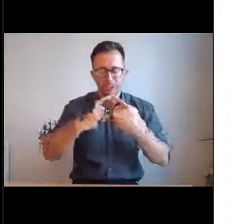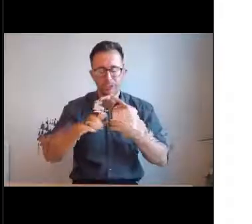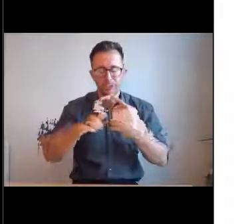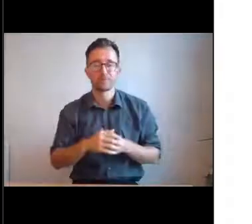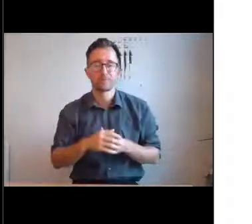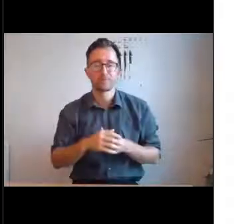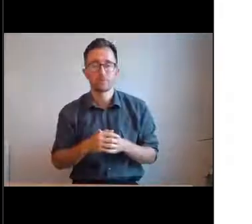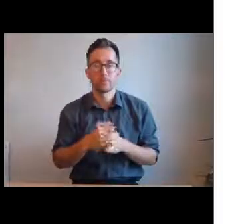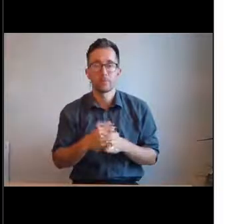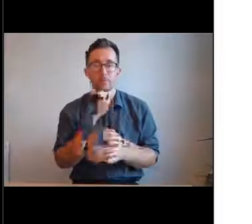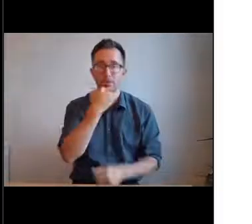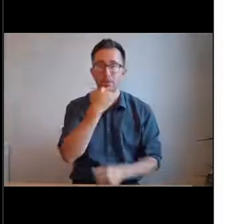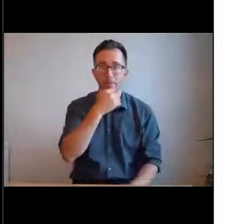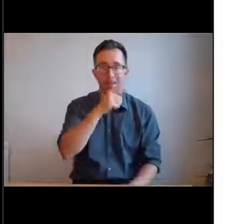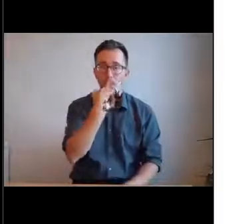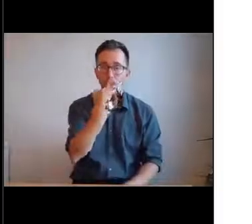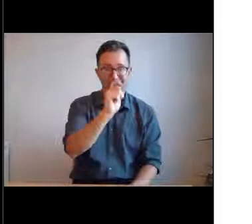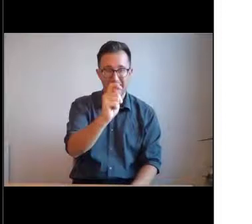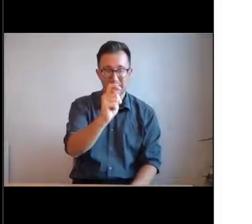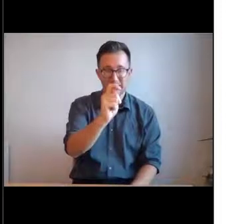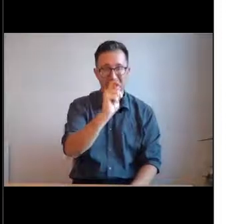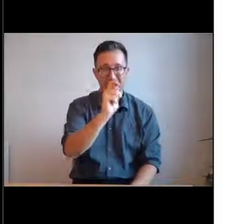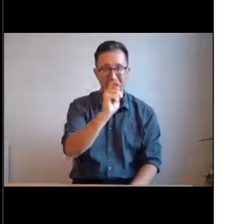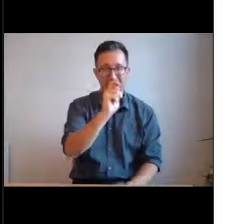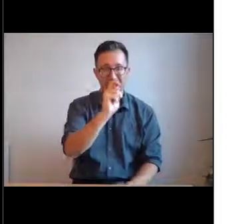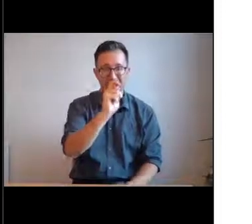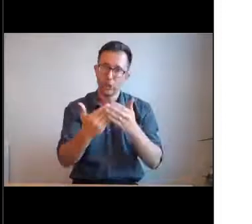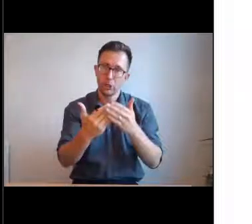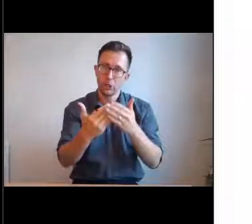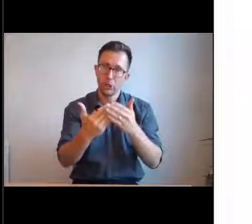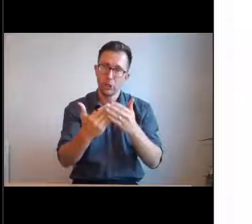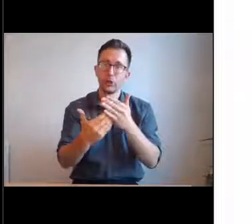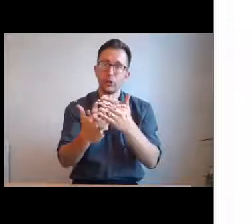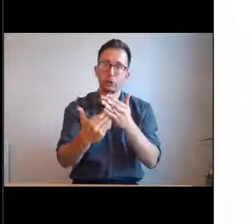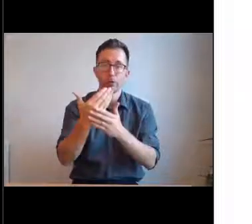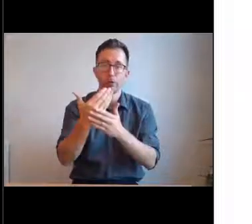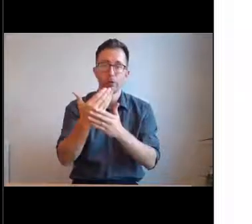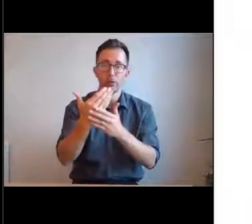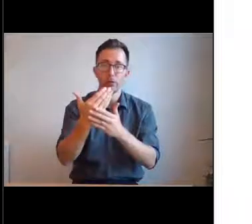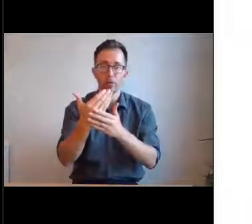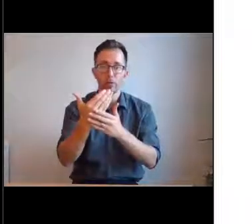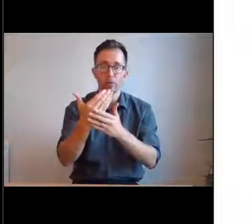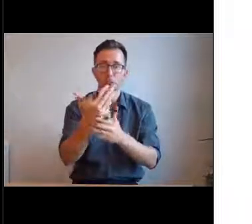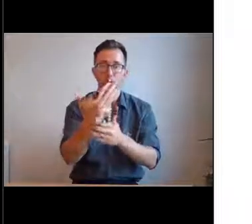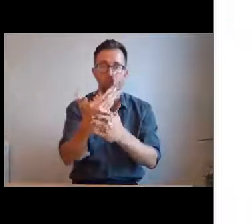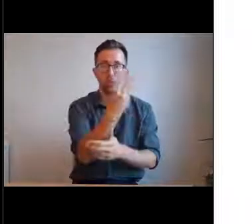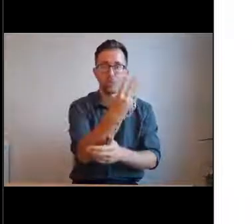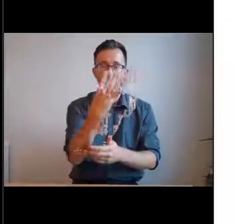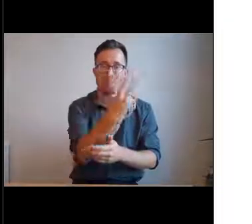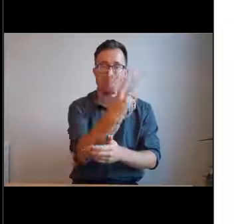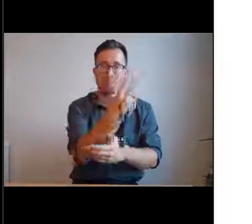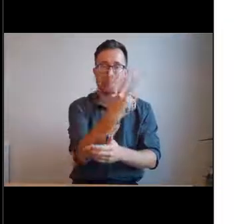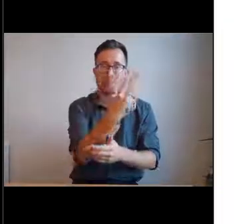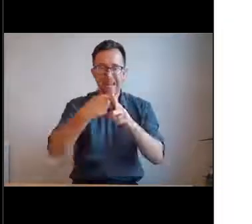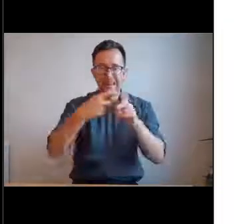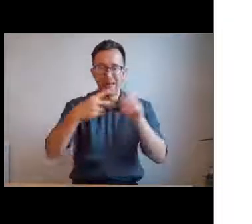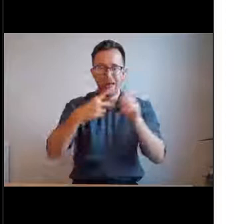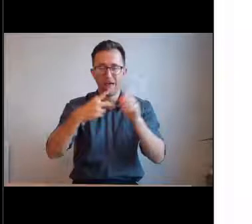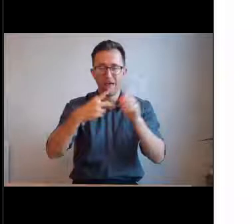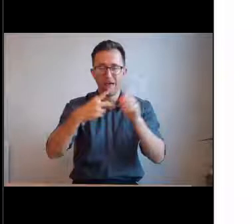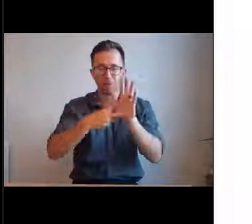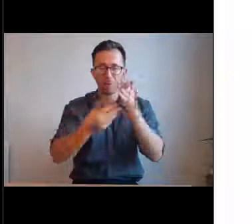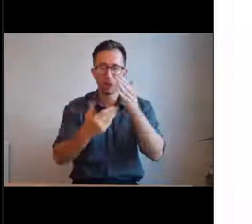And point number 10 shows the location of the proposed new 33 kilovolt permanent electricity switching